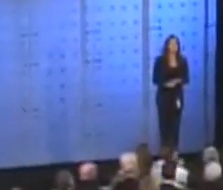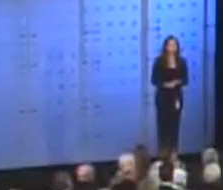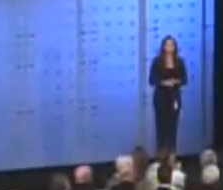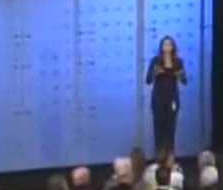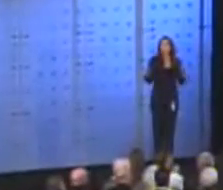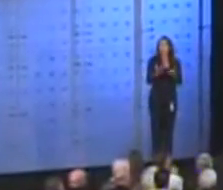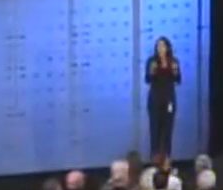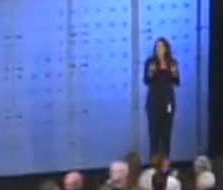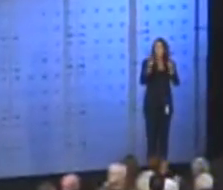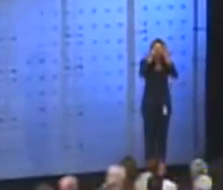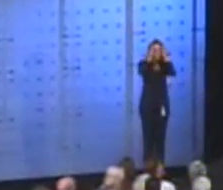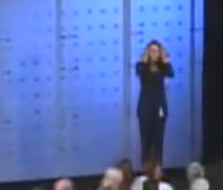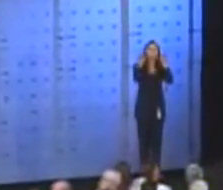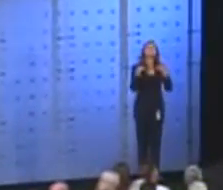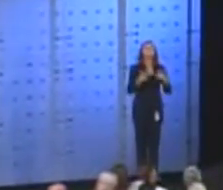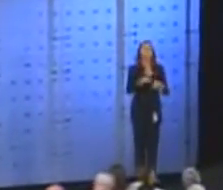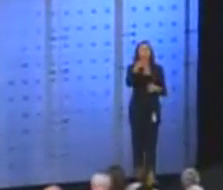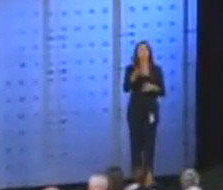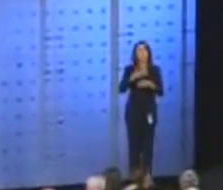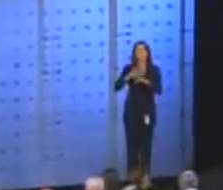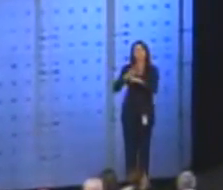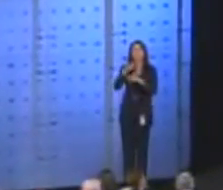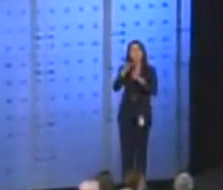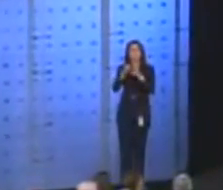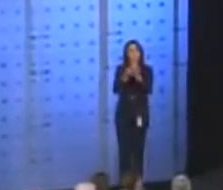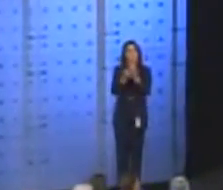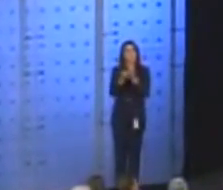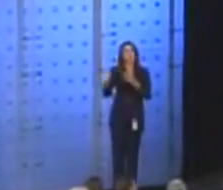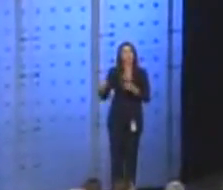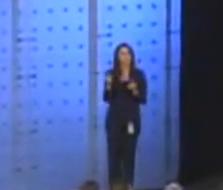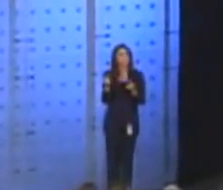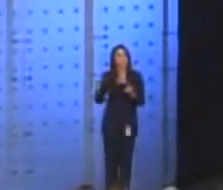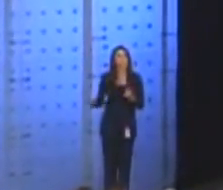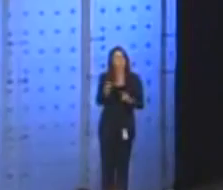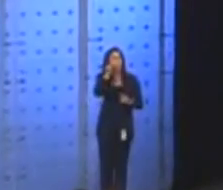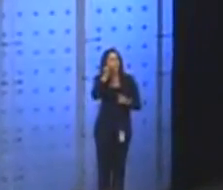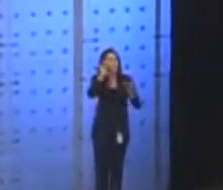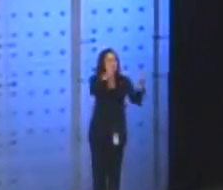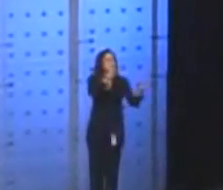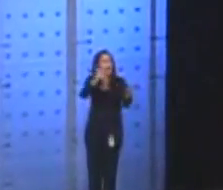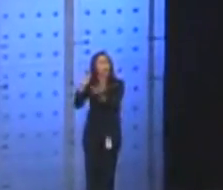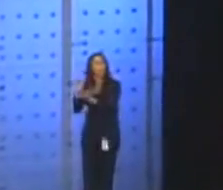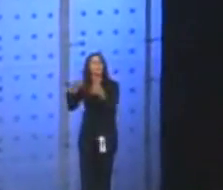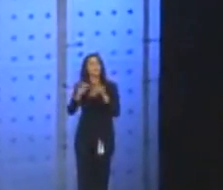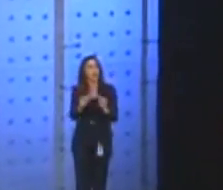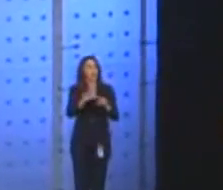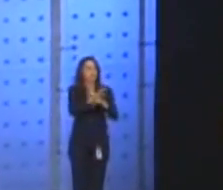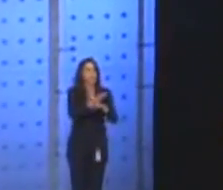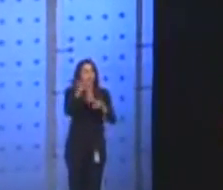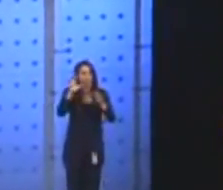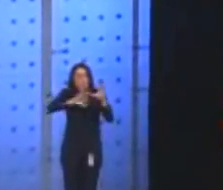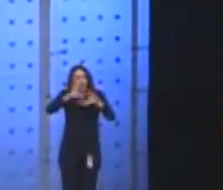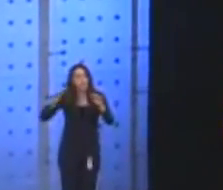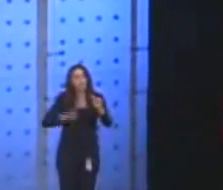So here's what we did. I told my business team, we're going to pick up the phone and we're going to reach out to business. We're going to chase every lead